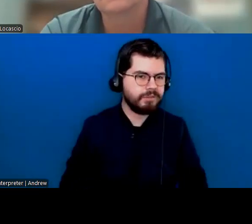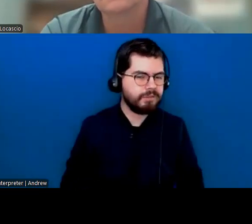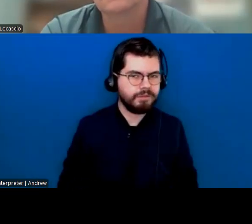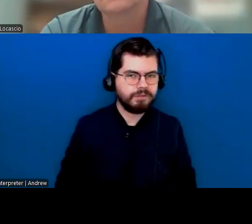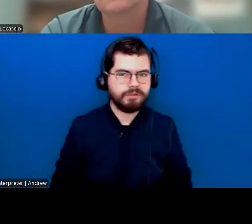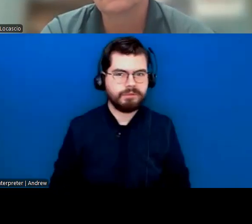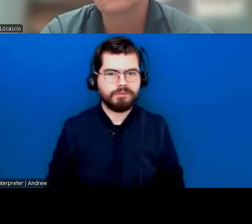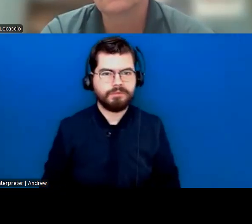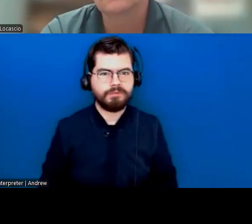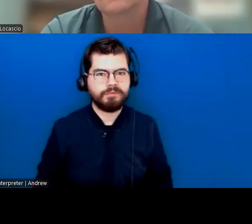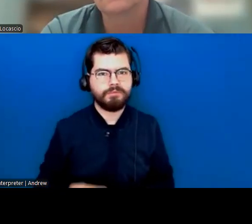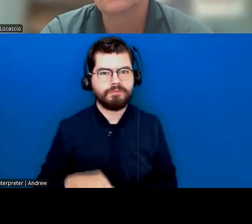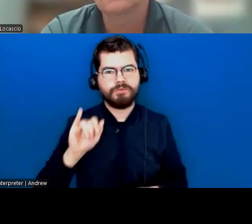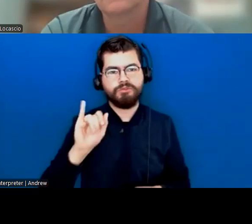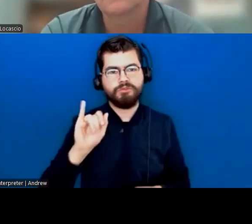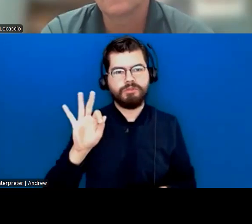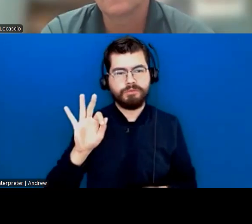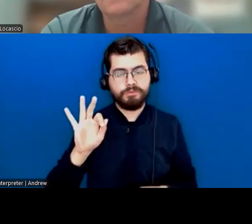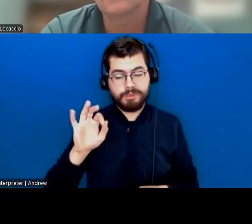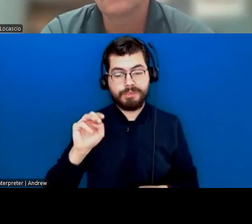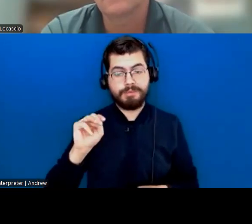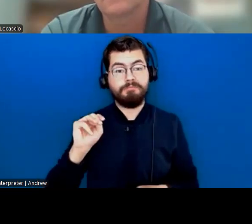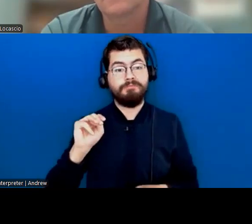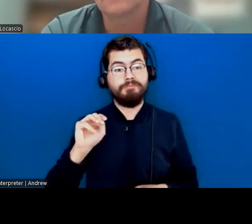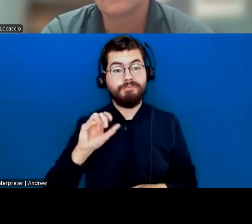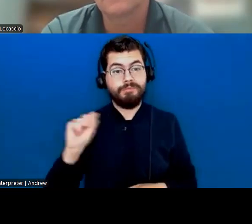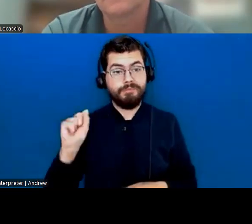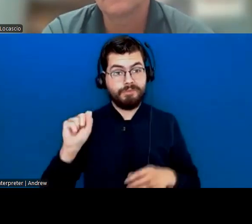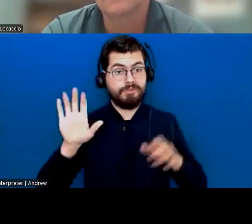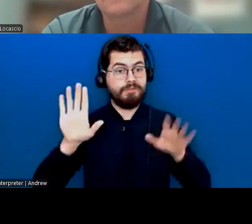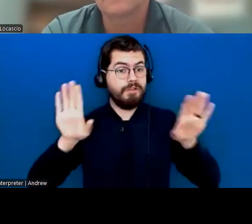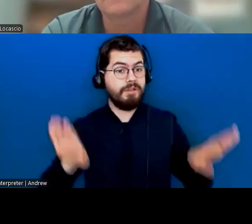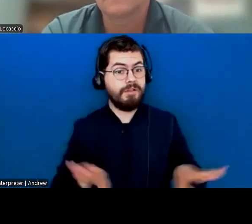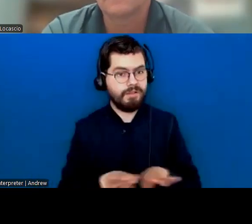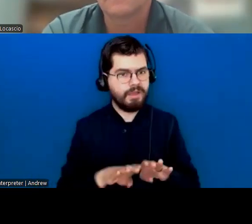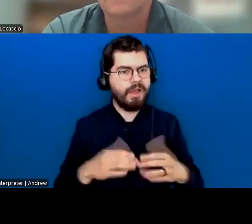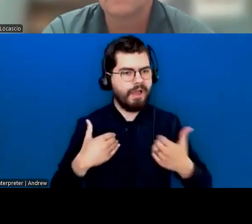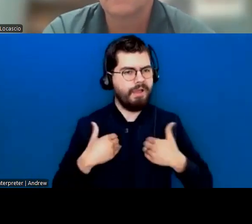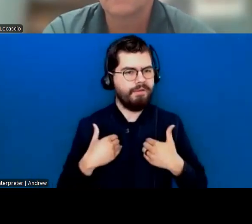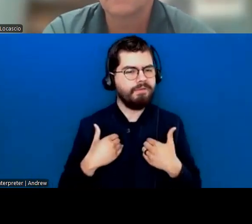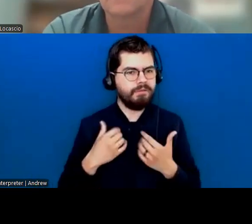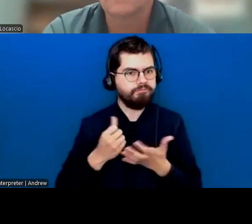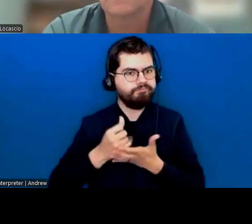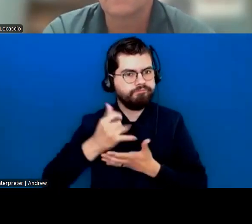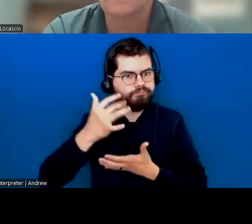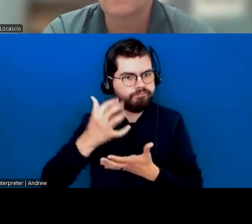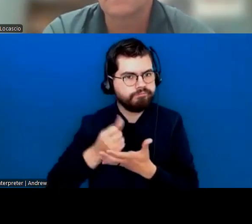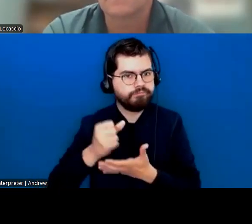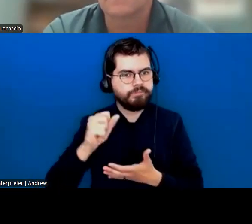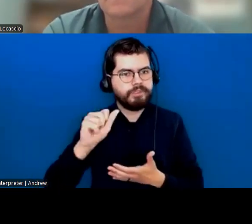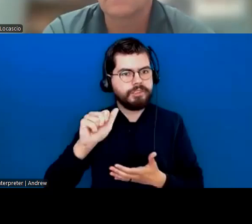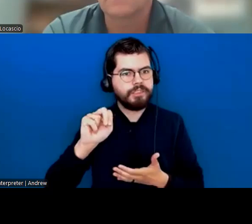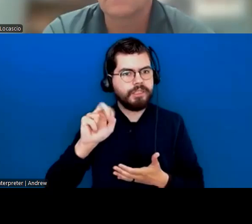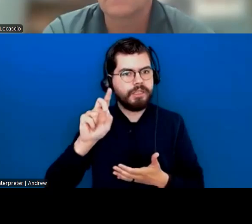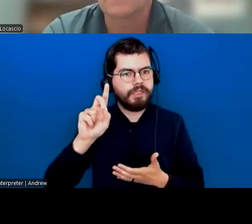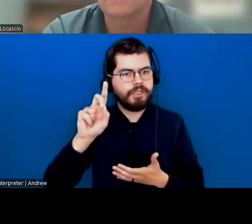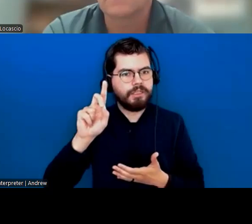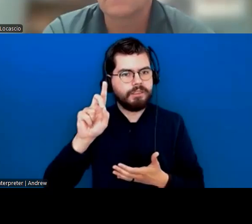In the Mississippi Valley, we have clay and sandy soils, so we restrict